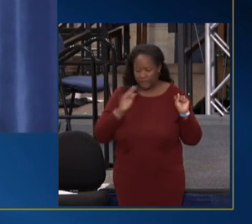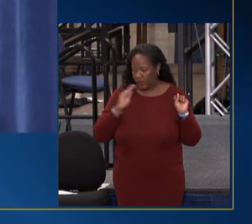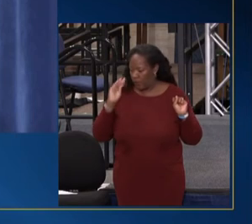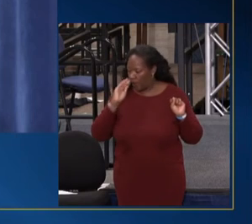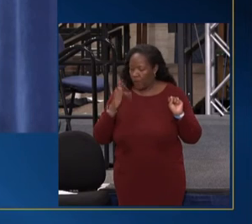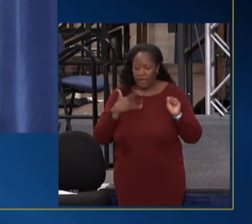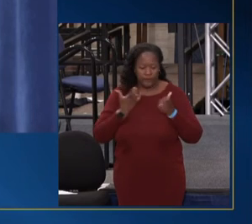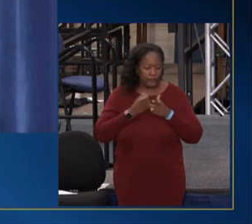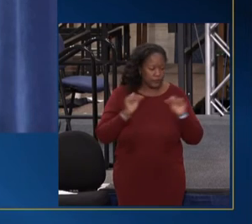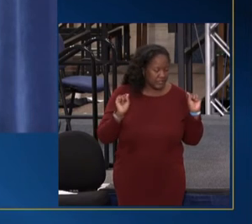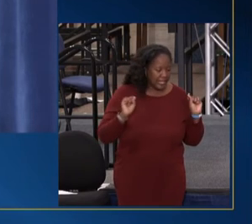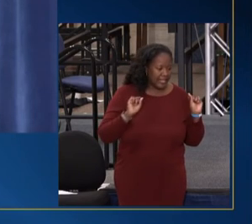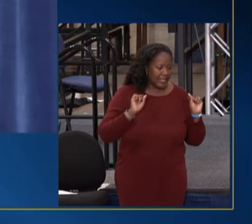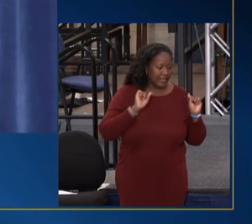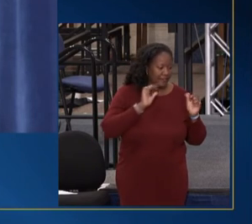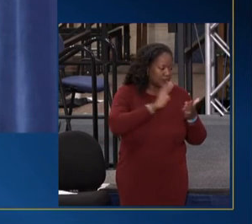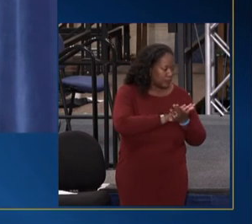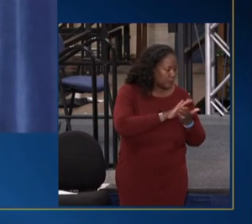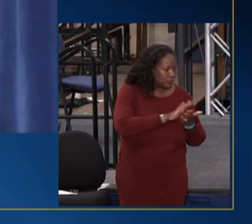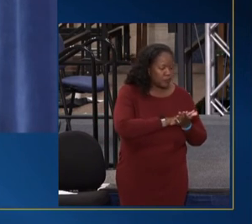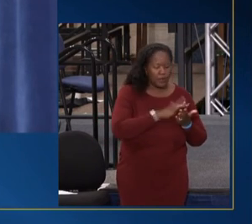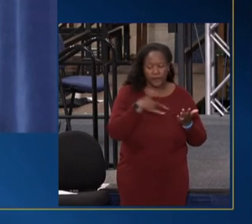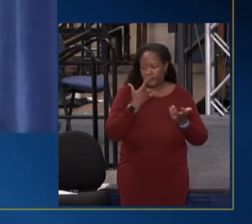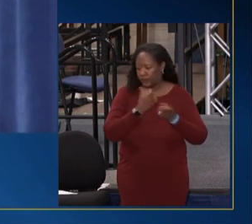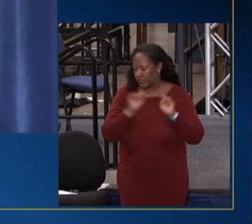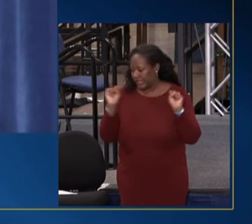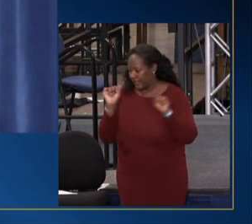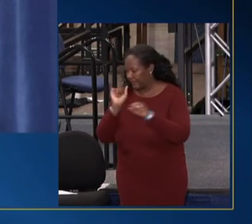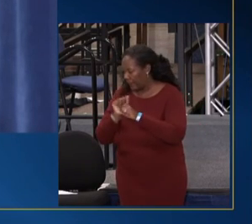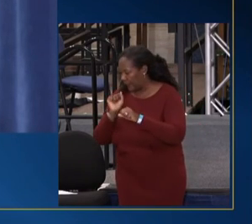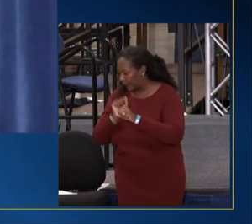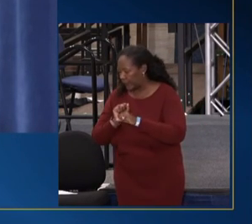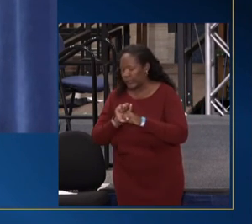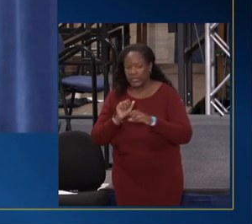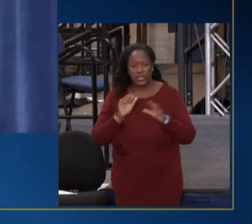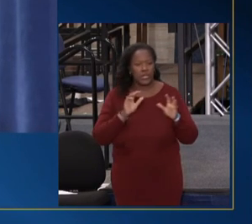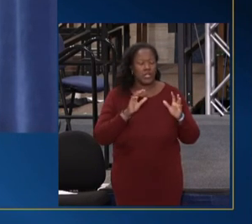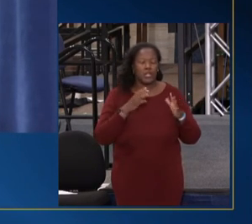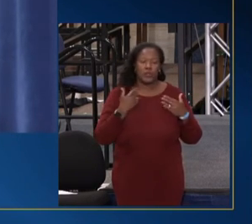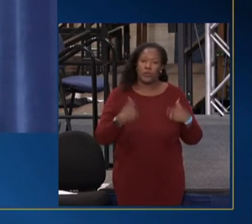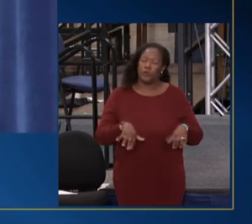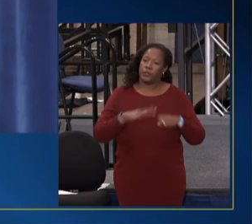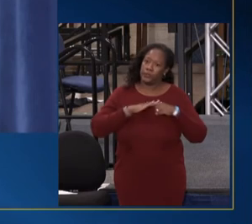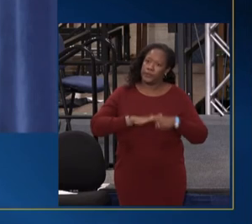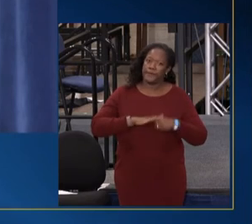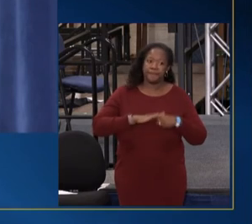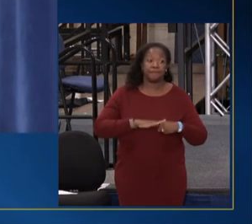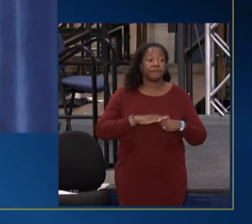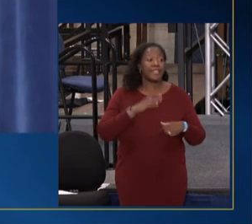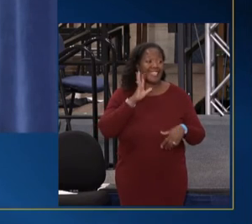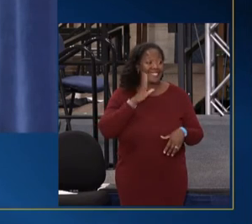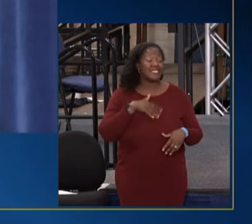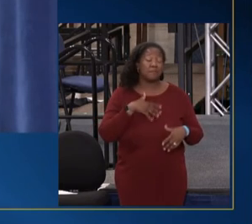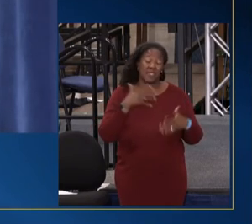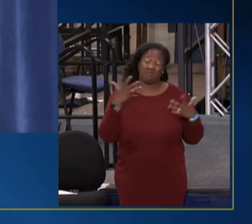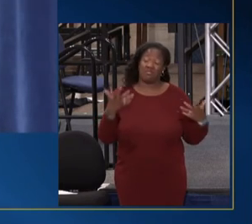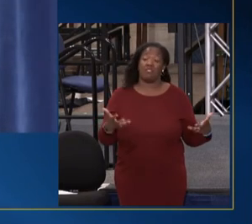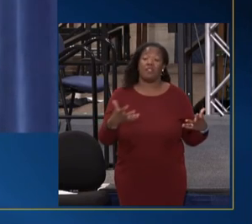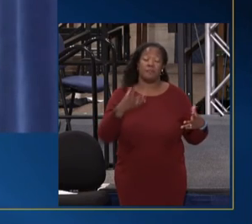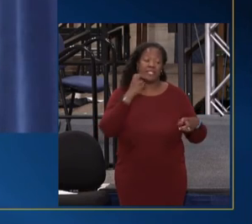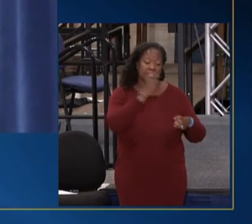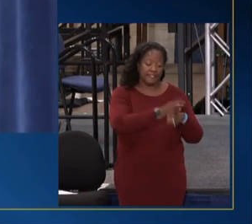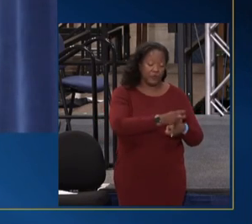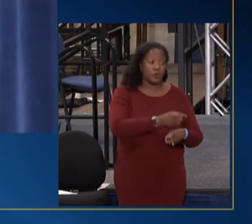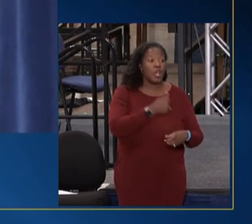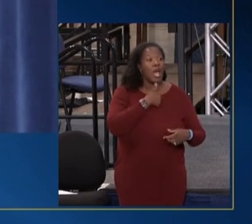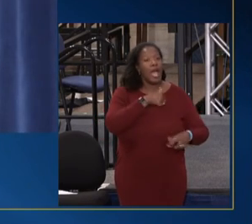not safe in your schools, and not safe in your workplaces. And so while it has been incredibly difficult, I'm